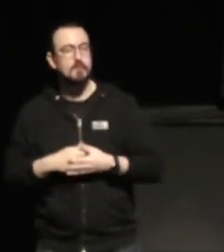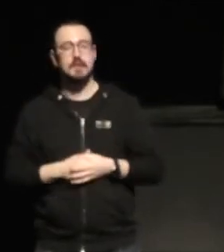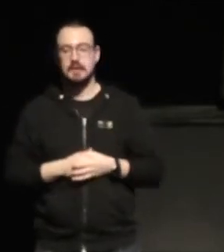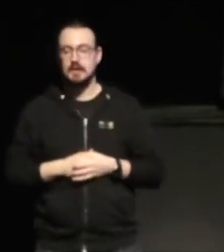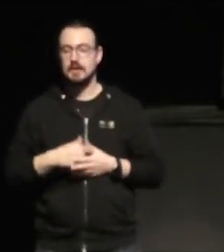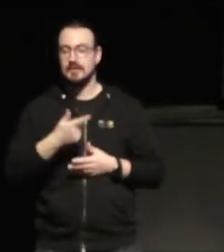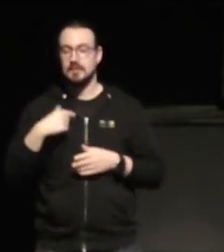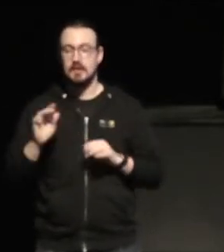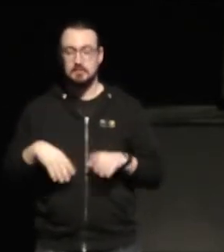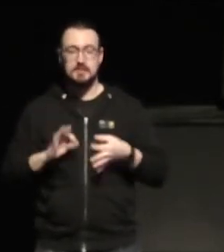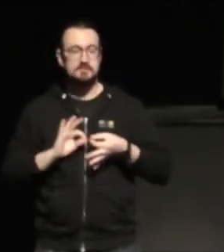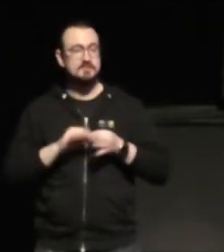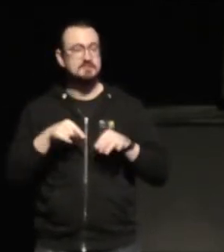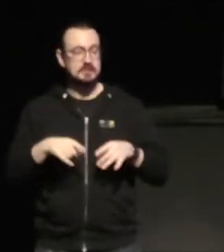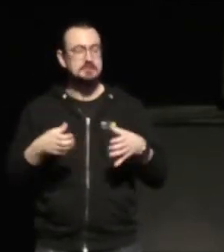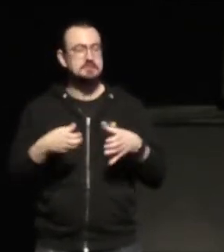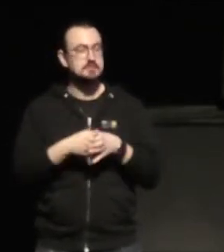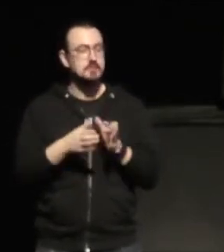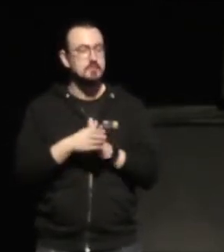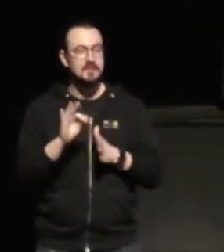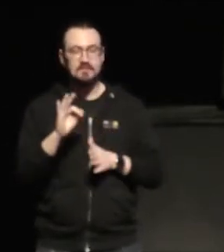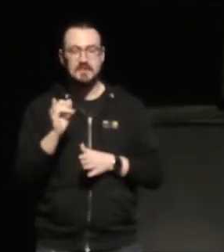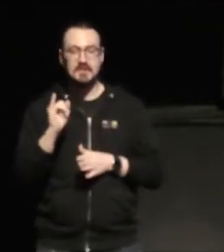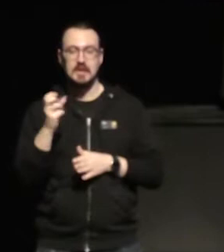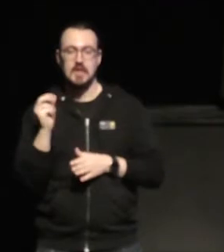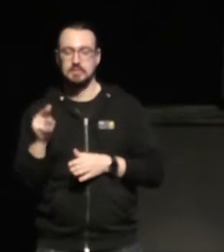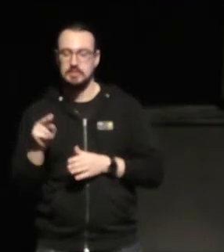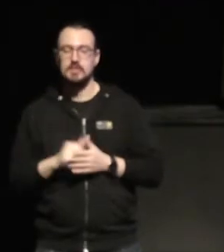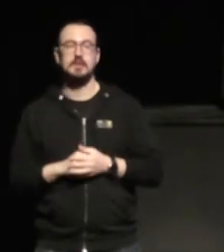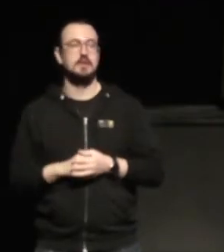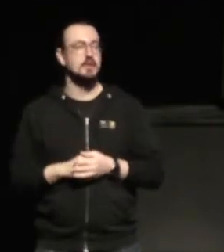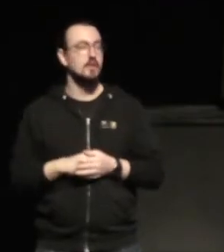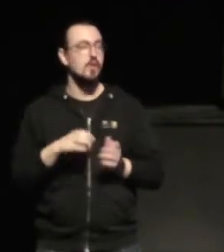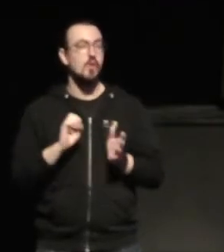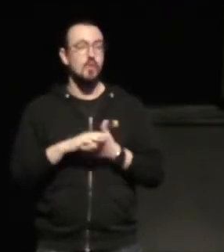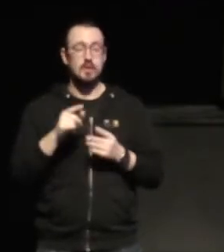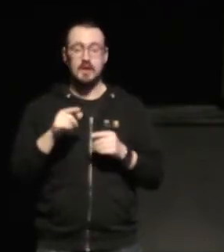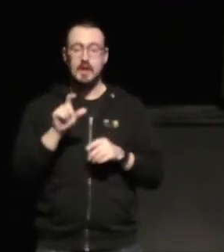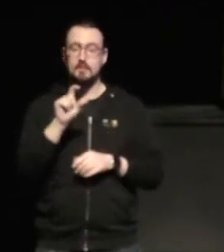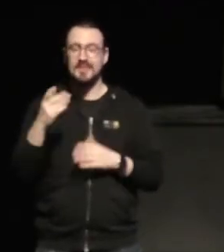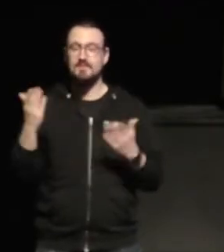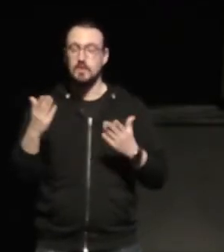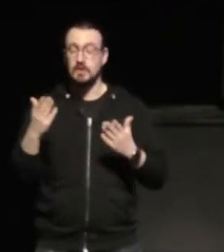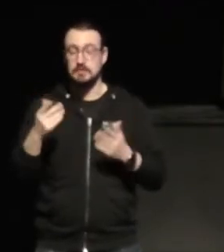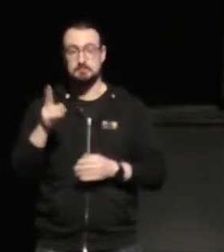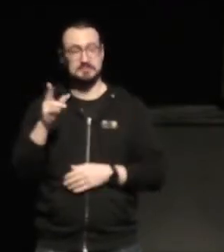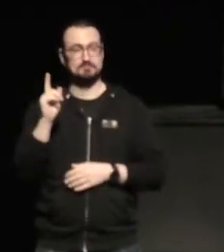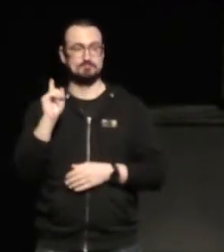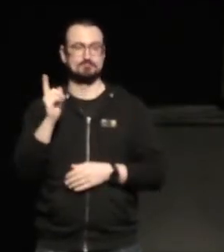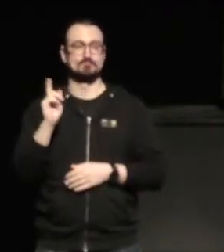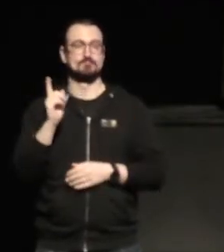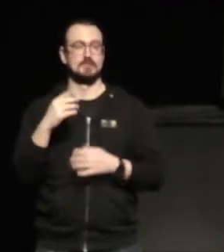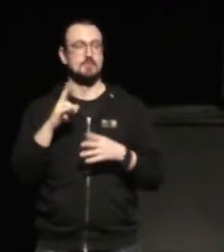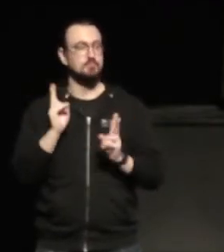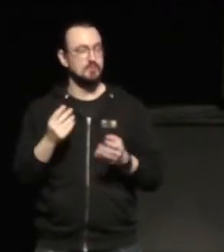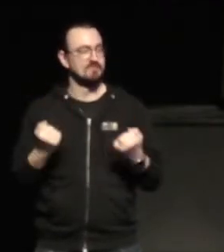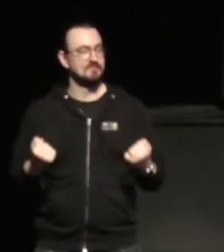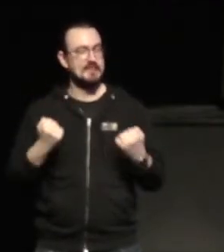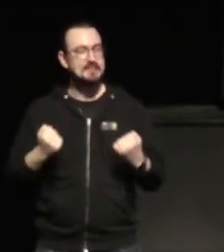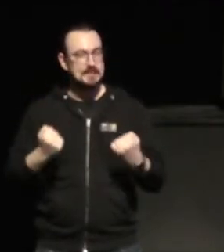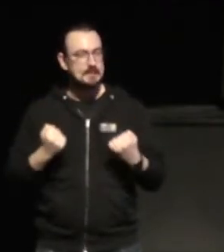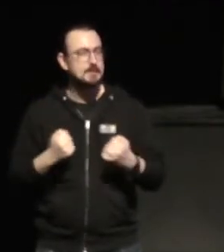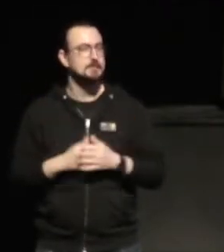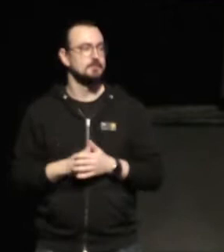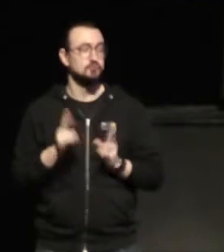and we arranged this together with FIAN. And the topic is alarming and very important,